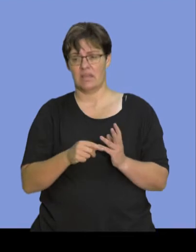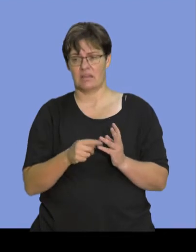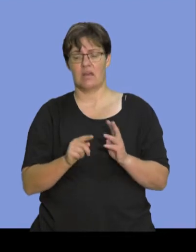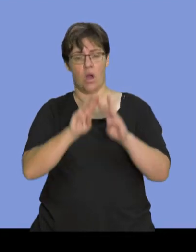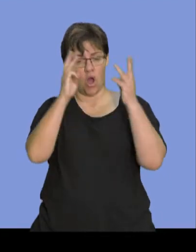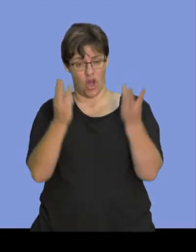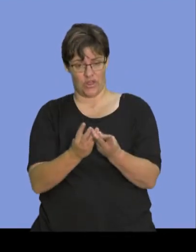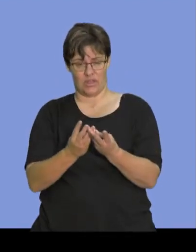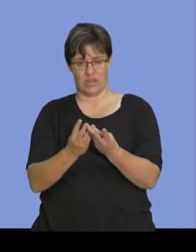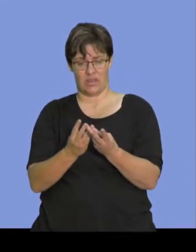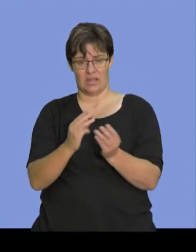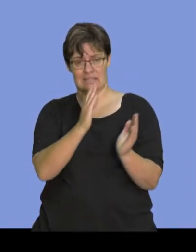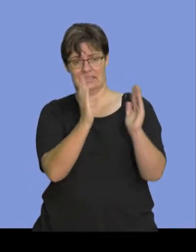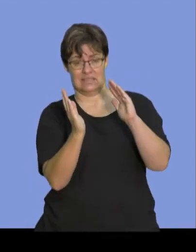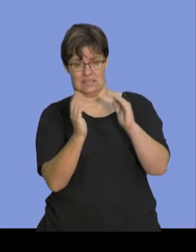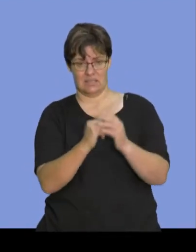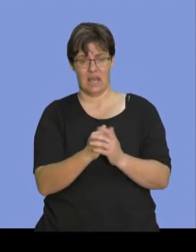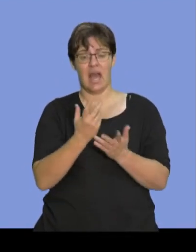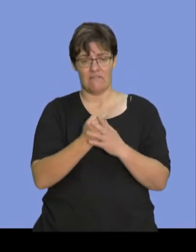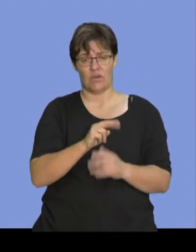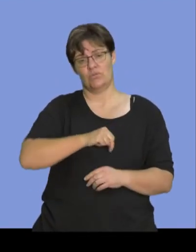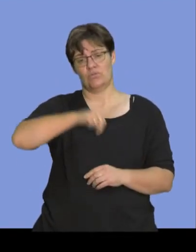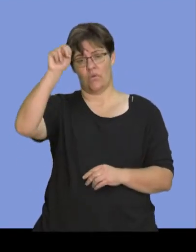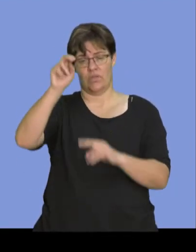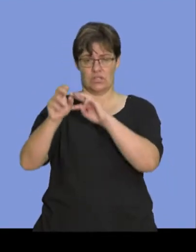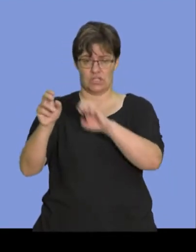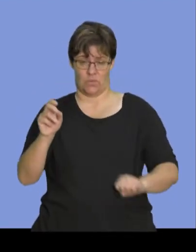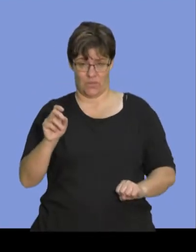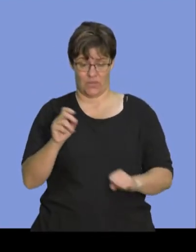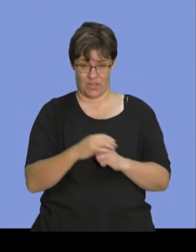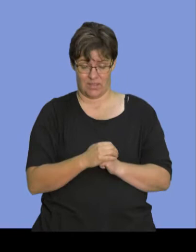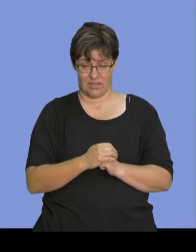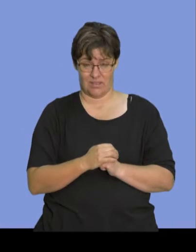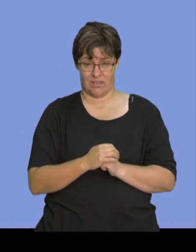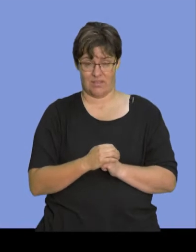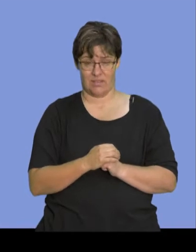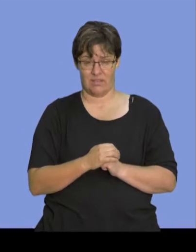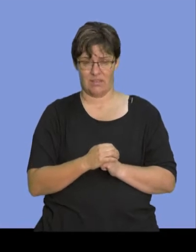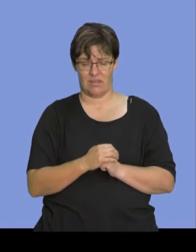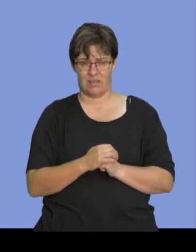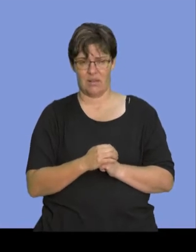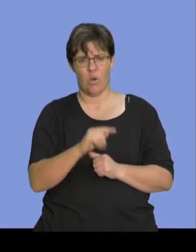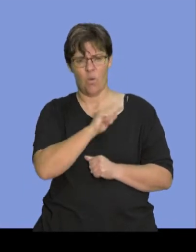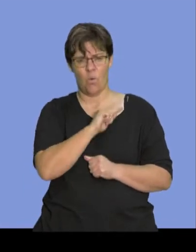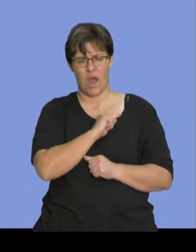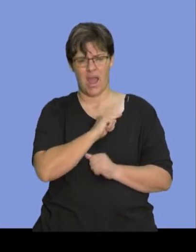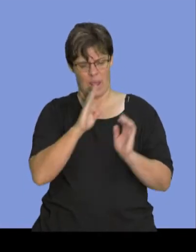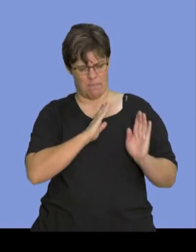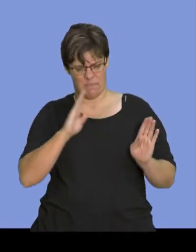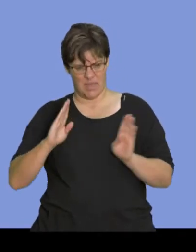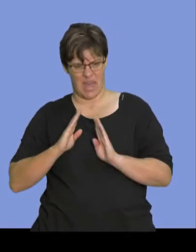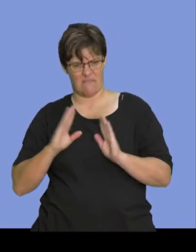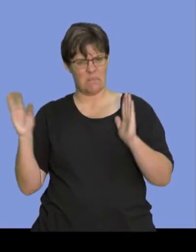the Earth's magnetic field, because the Earth has a north and south pole as well, right? And why the Earth